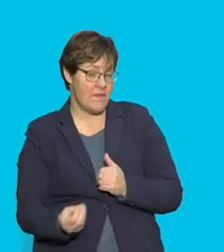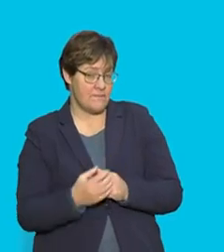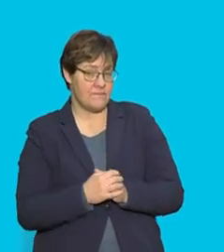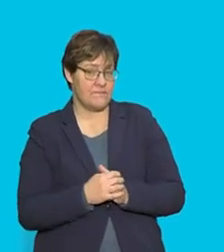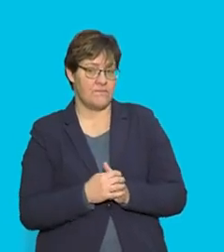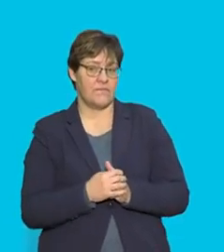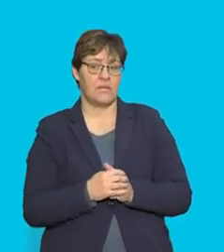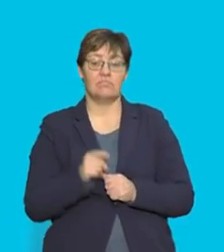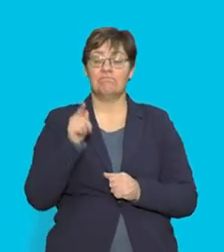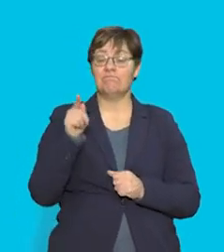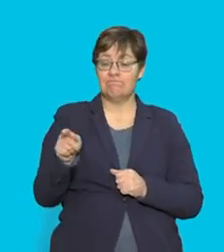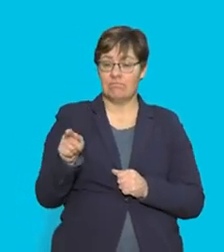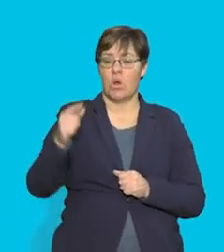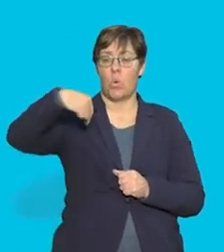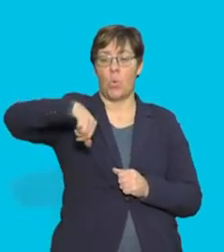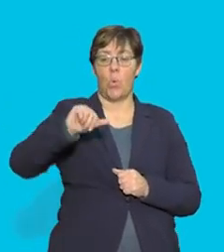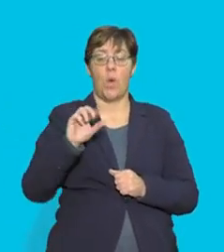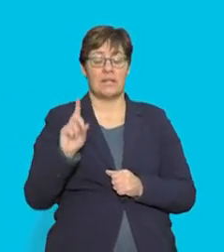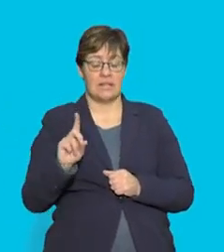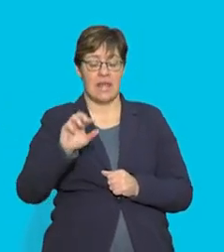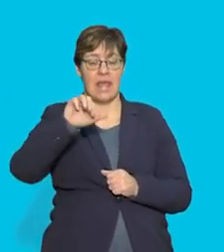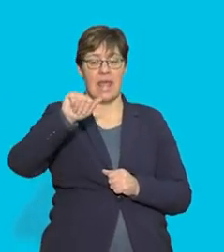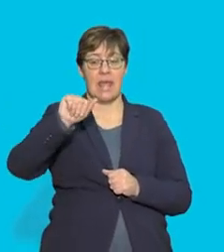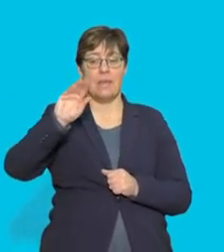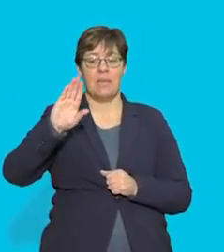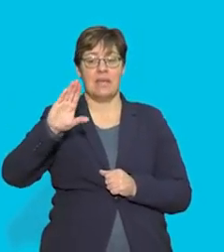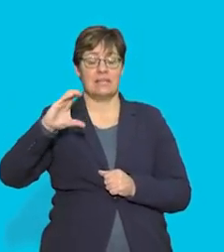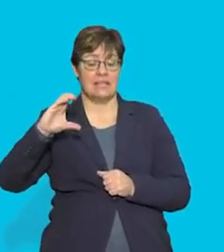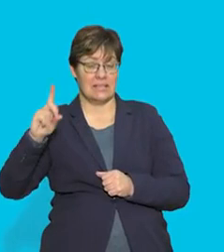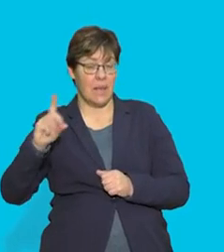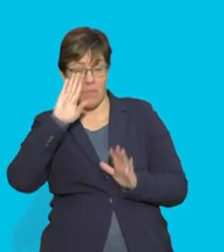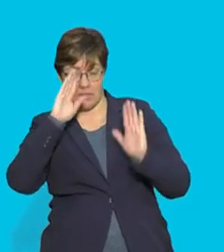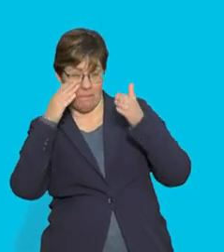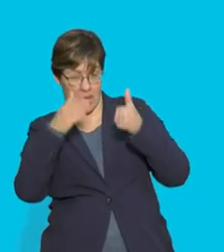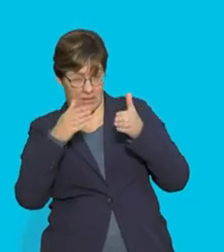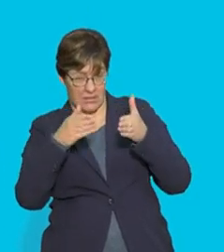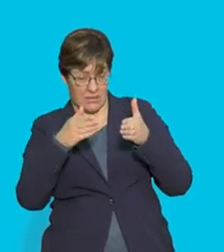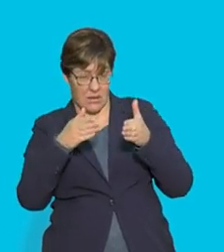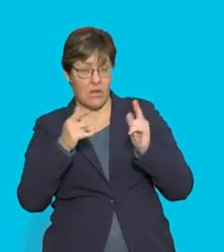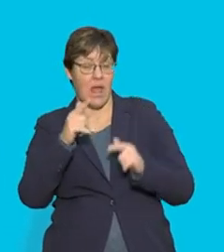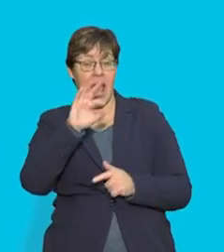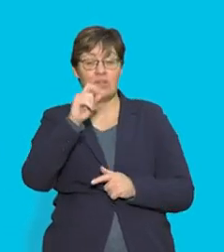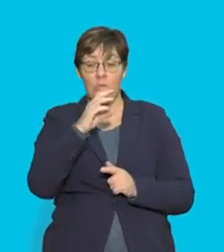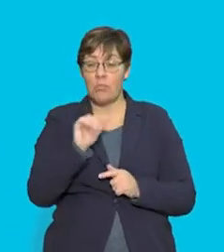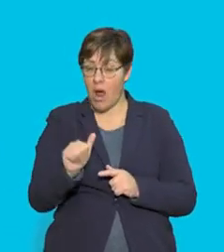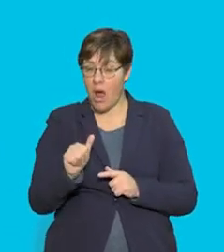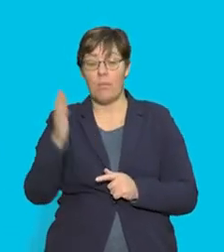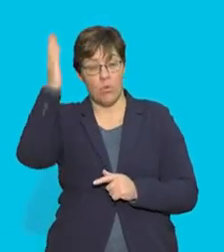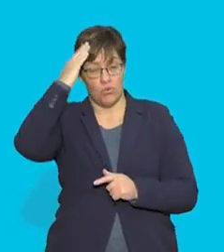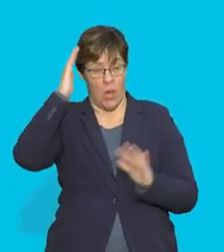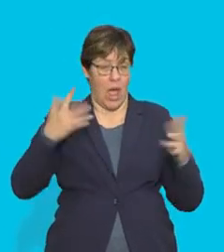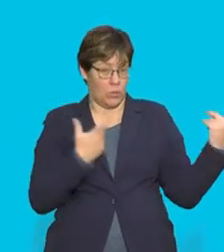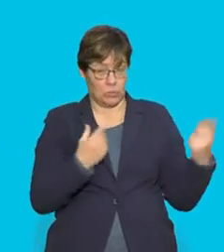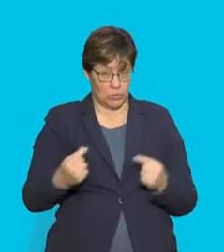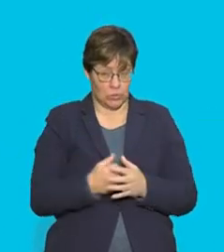have here. So this one, guys, I promise you, you need to make sure that you are paying attention and your algebra skills